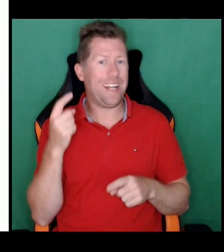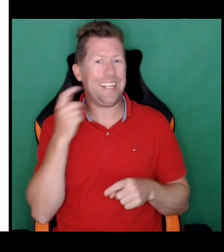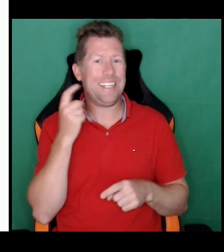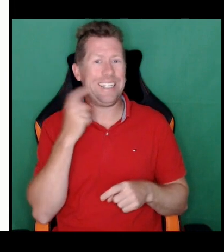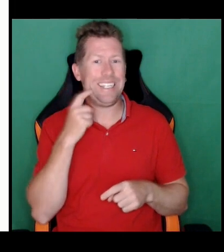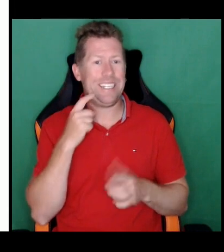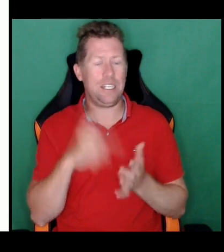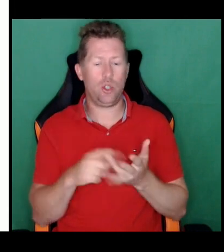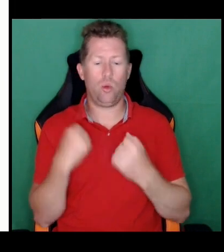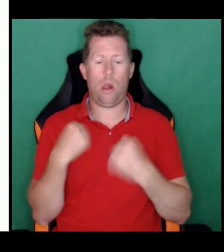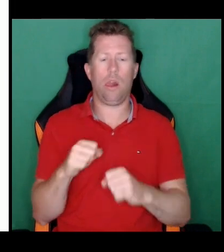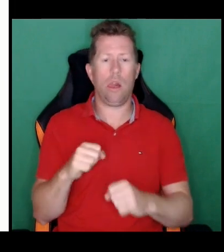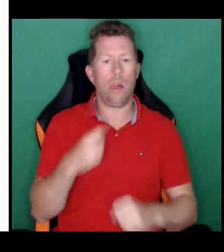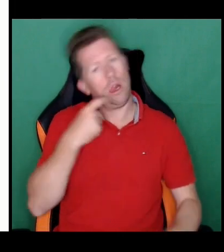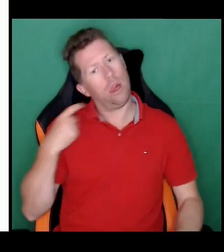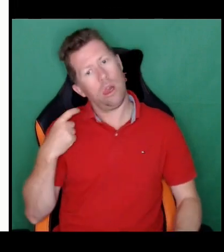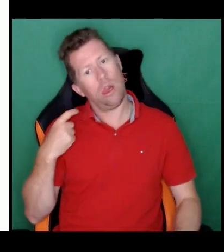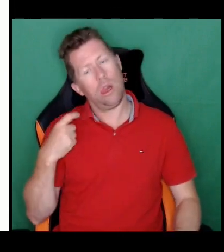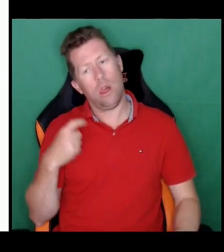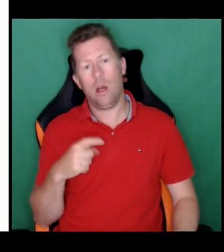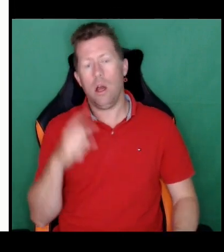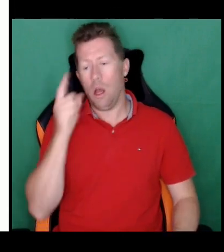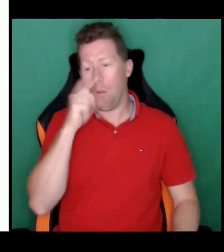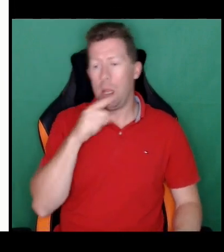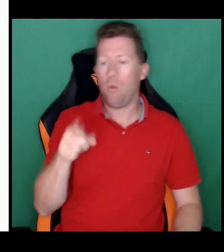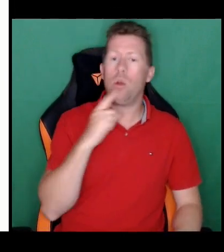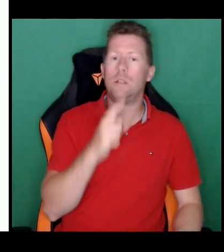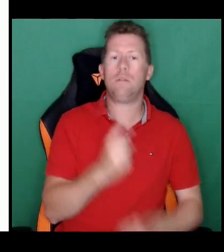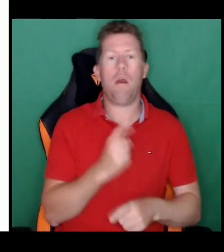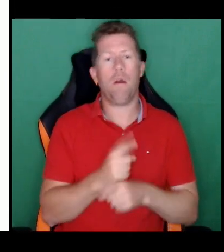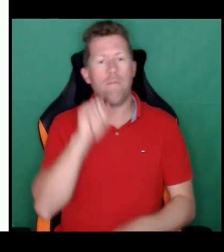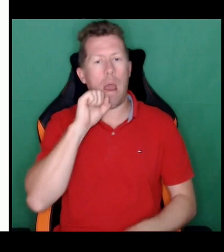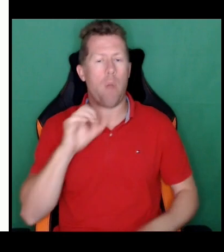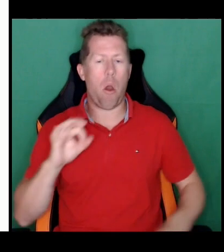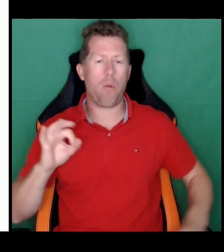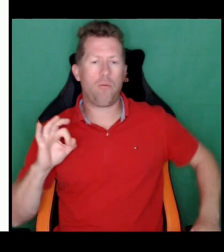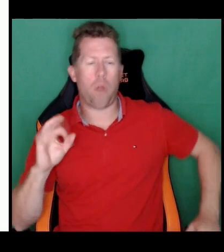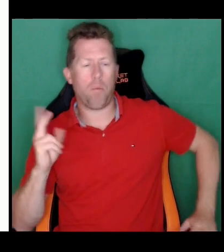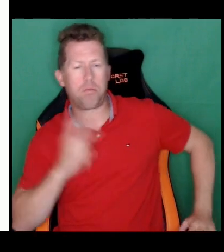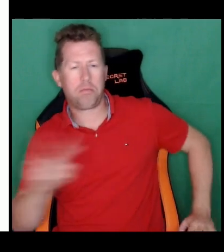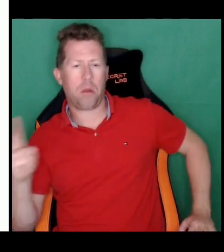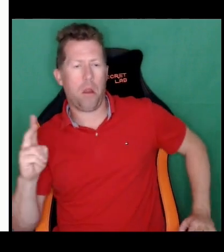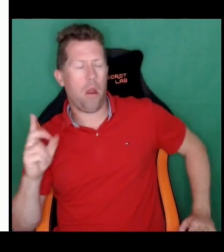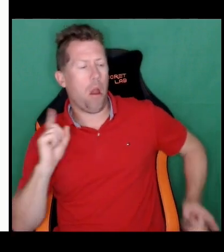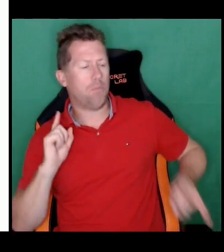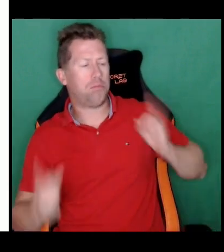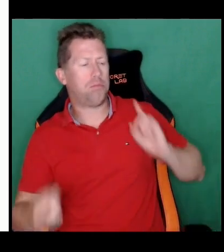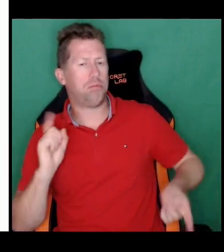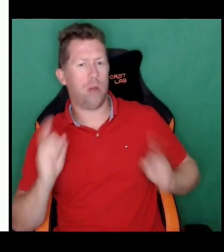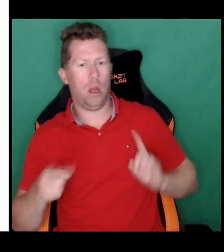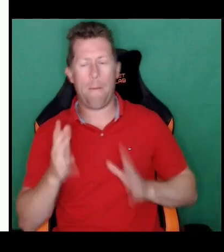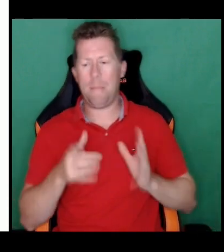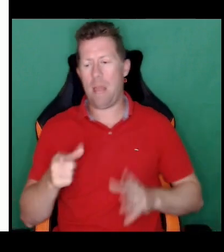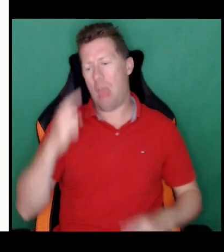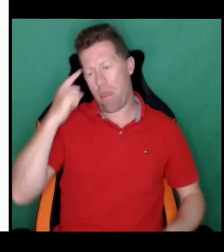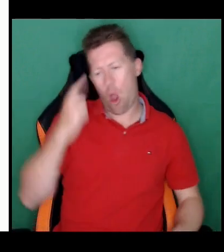avoid addiction. And the people that they see vaping are not vaping that frequently yet. So that's reinforcing their view